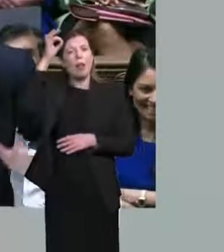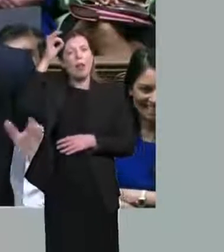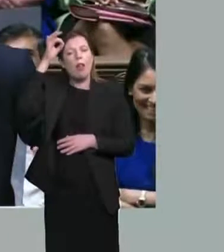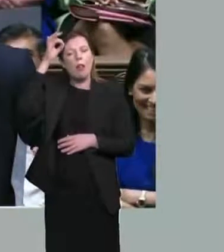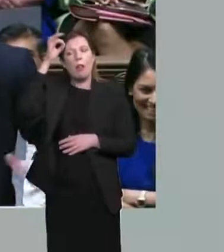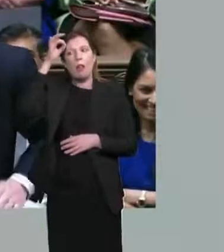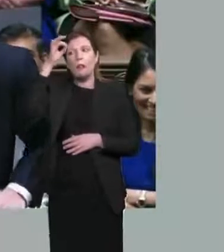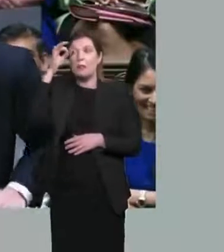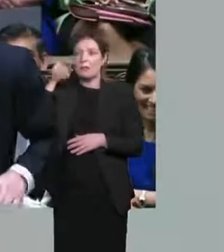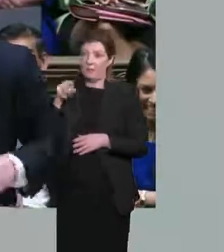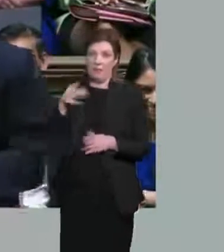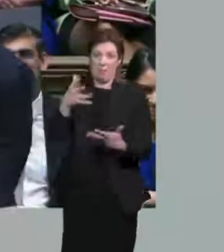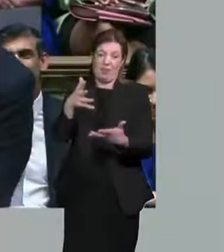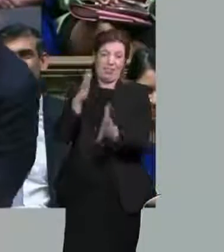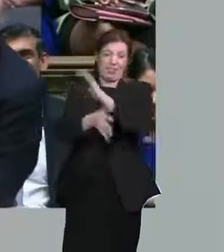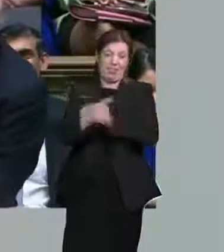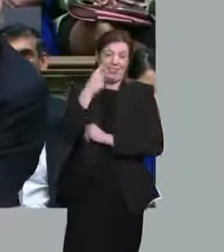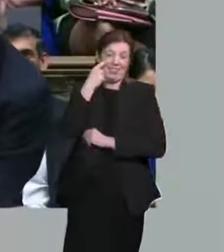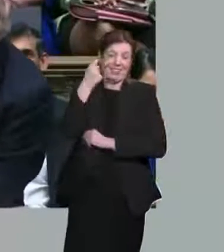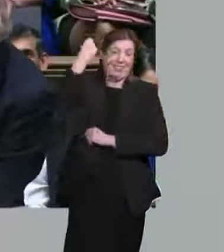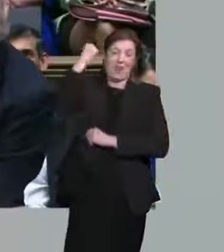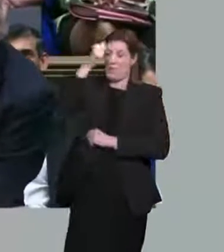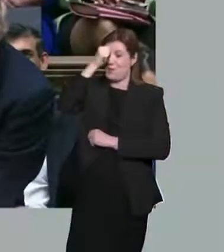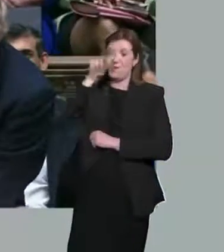a complete cock-up he made of that.